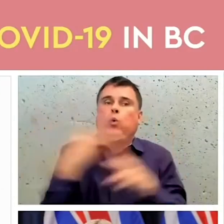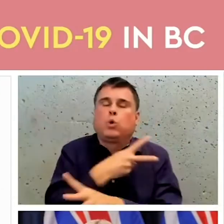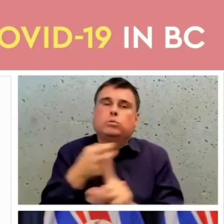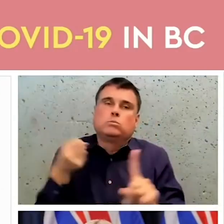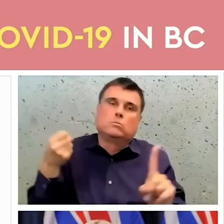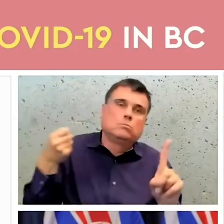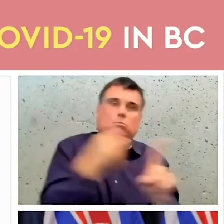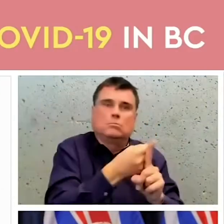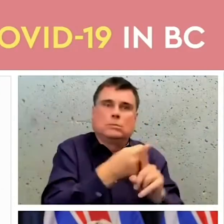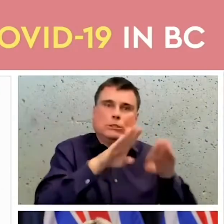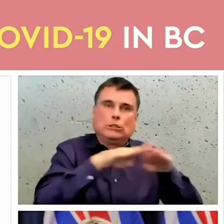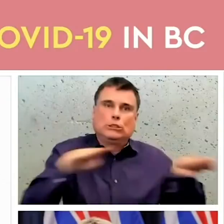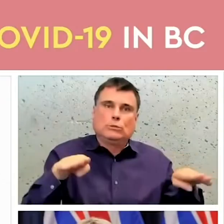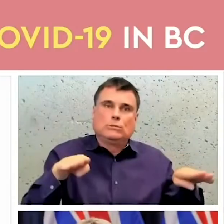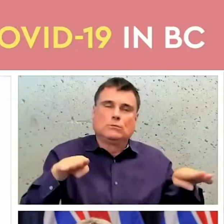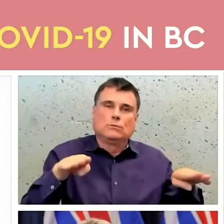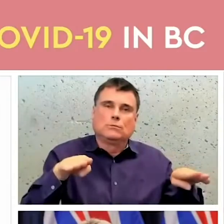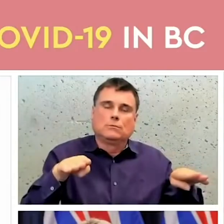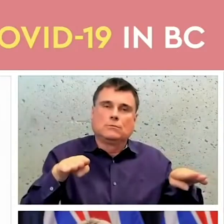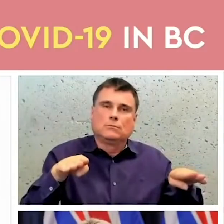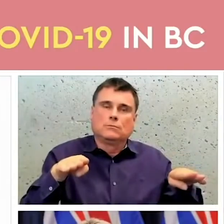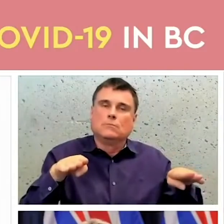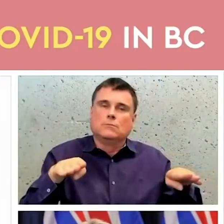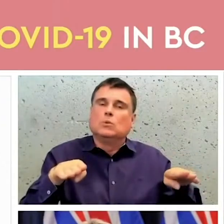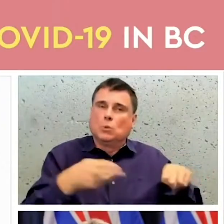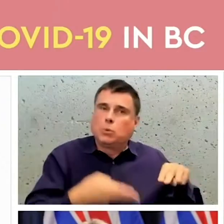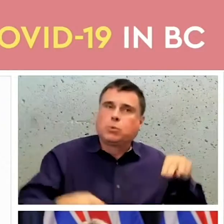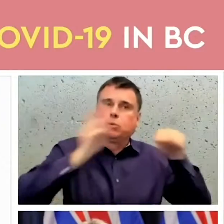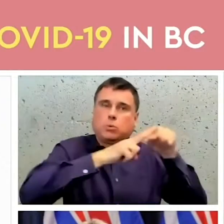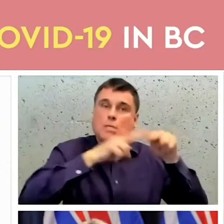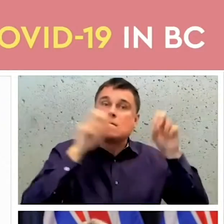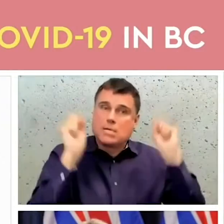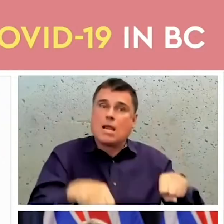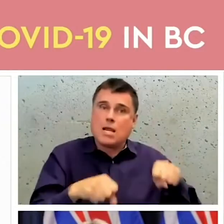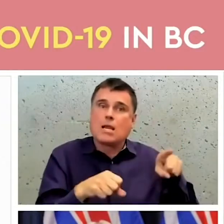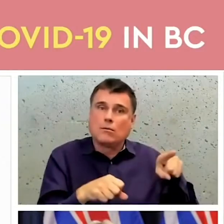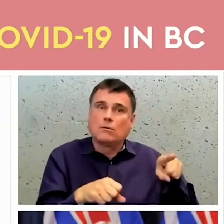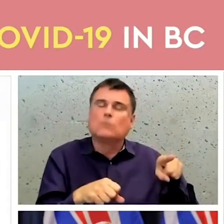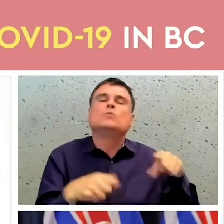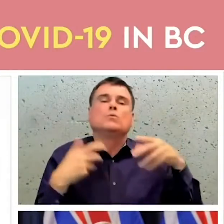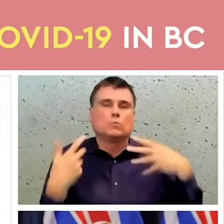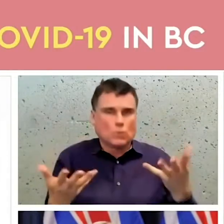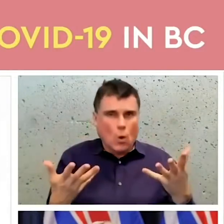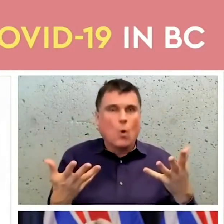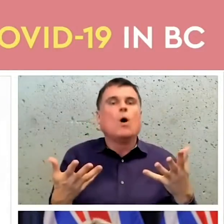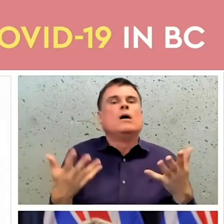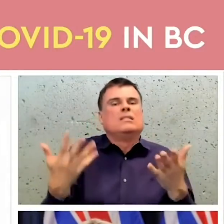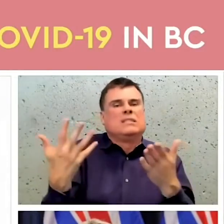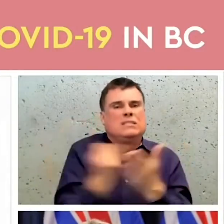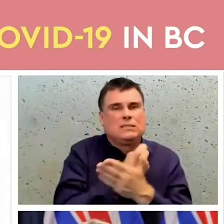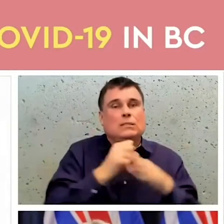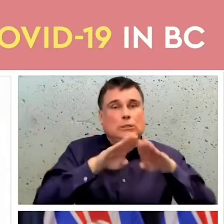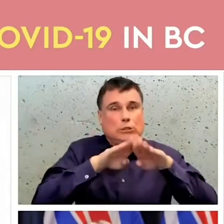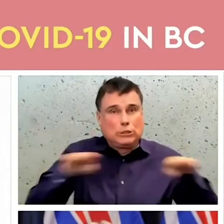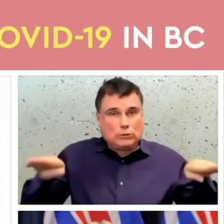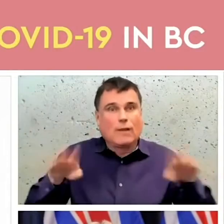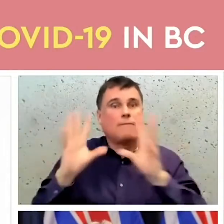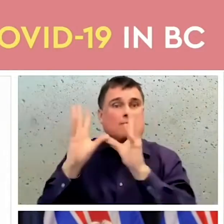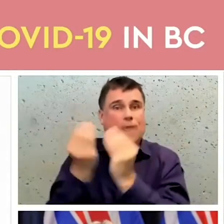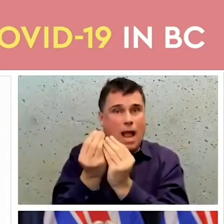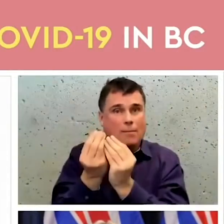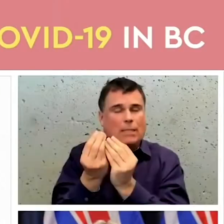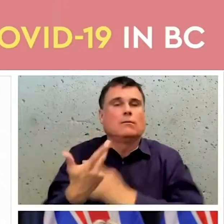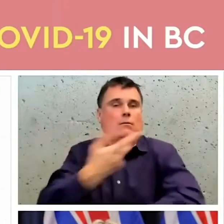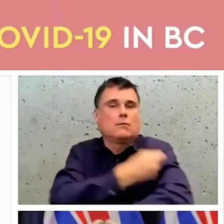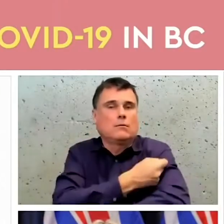important activities that are benefit both their physical and mental health. As we've been through this as one of the